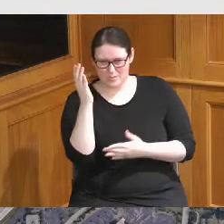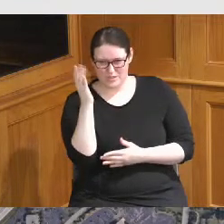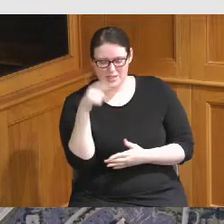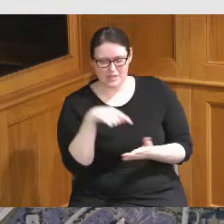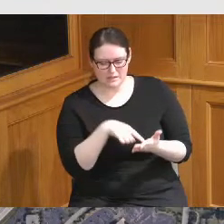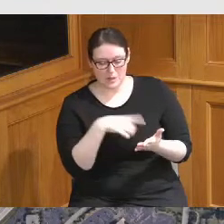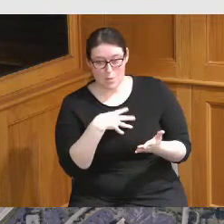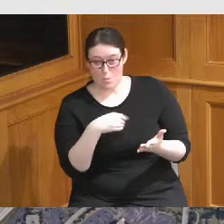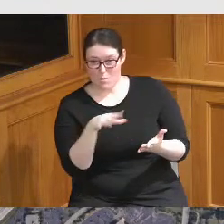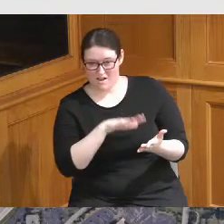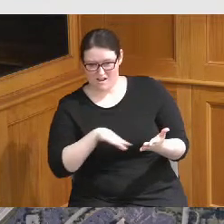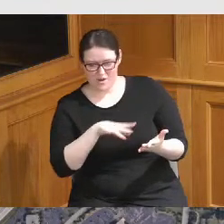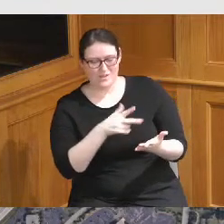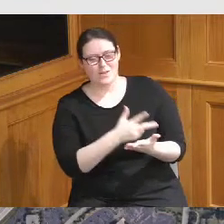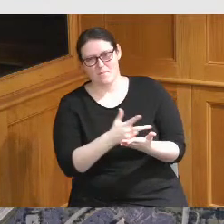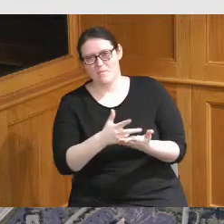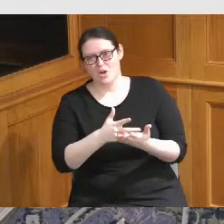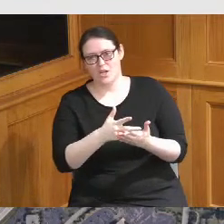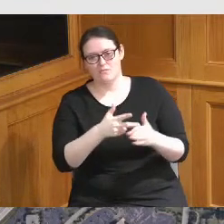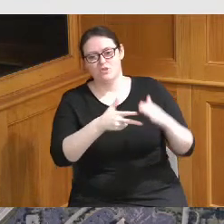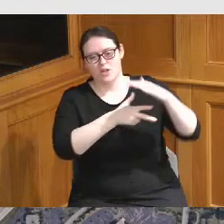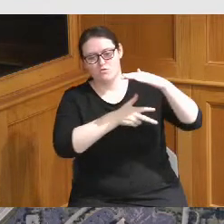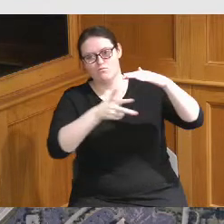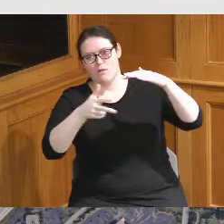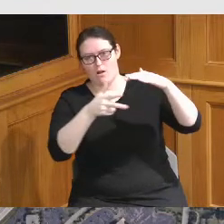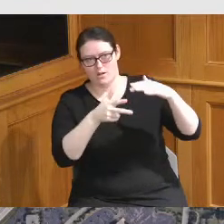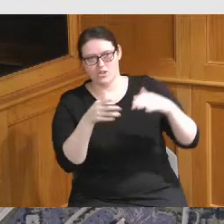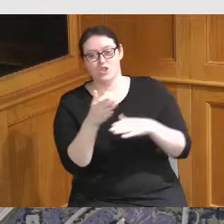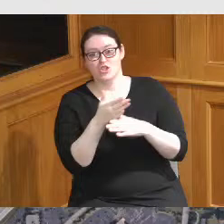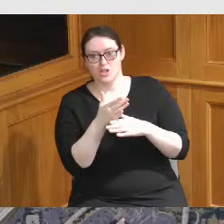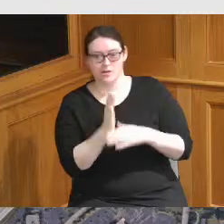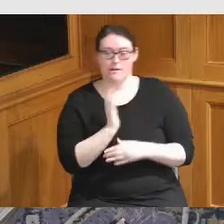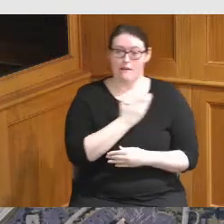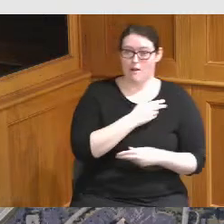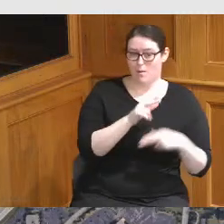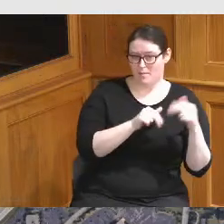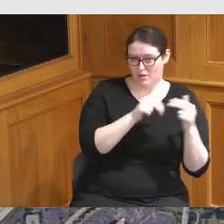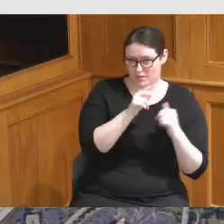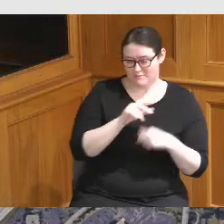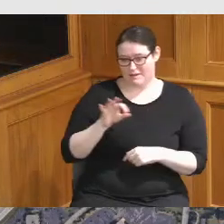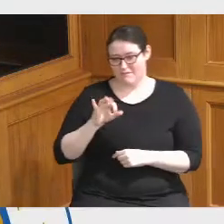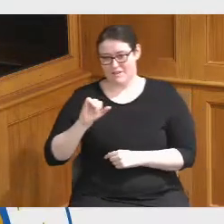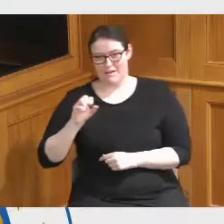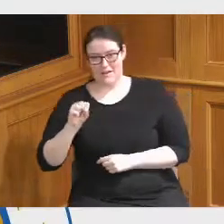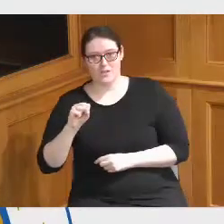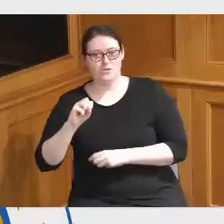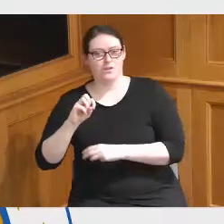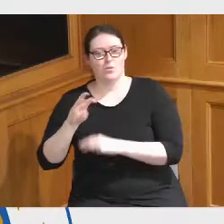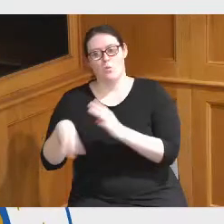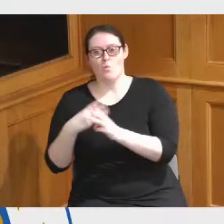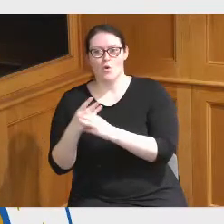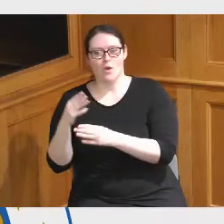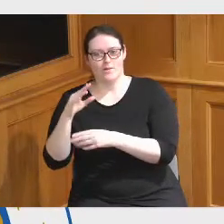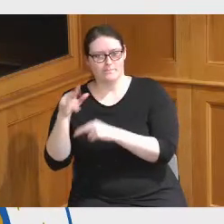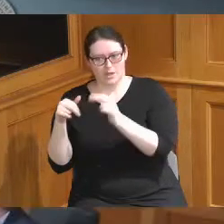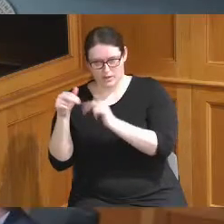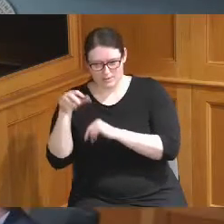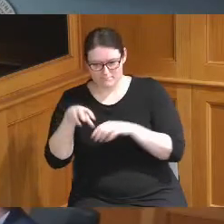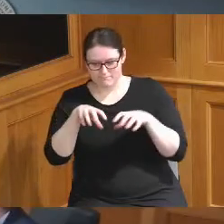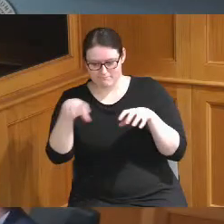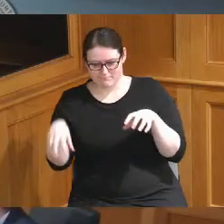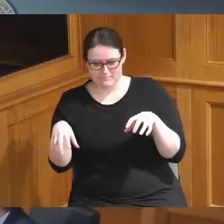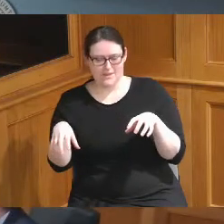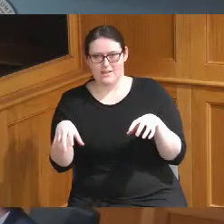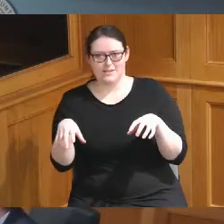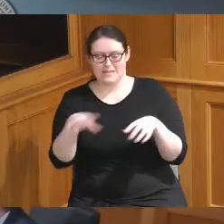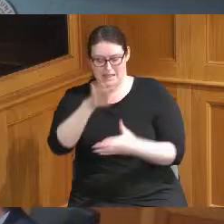white area is actually a parking garage Okay. shared between our building and the FIS WorldPay building next door. The lot line actually runs right down